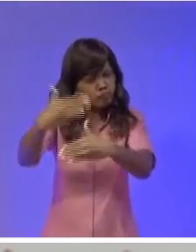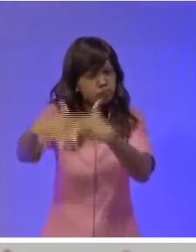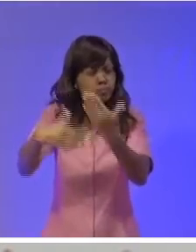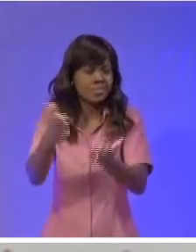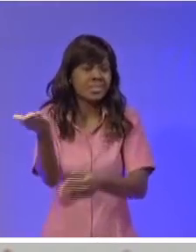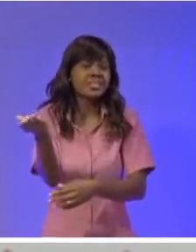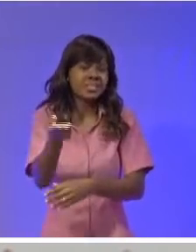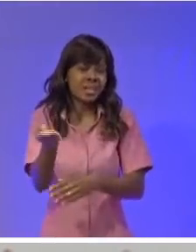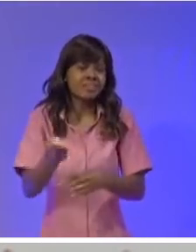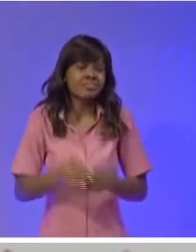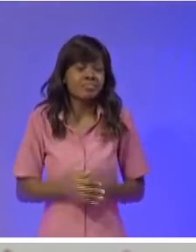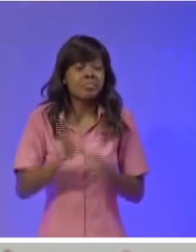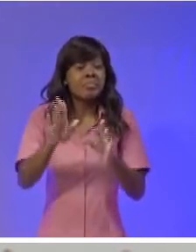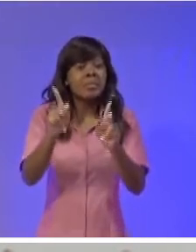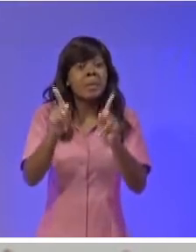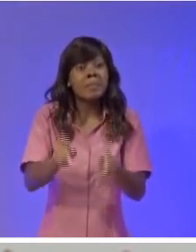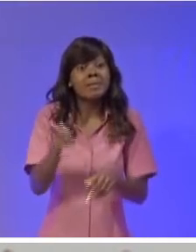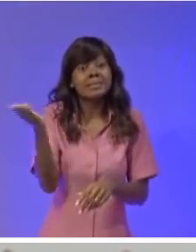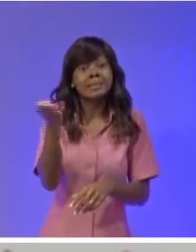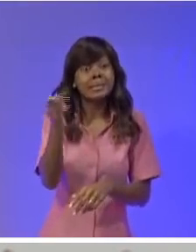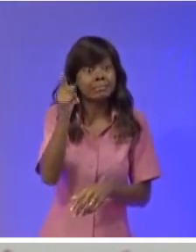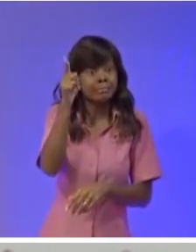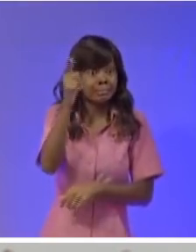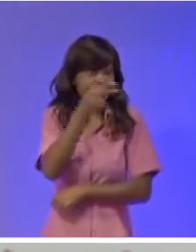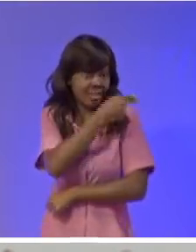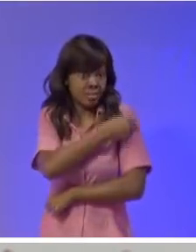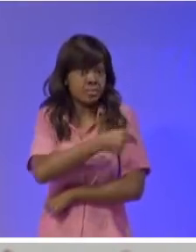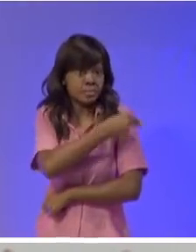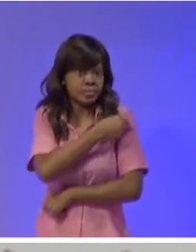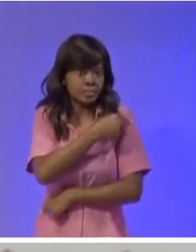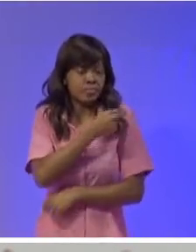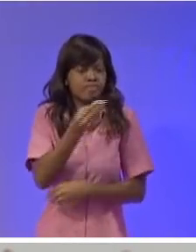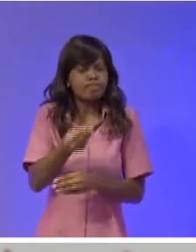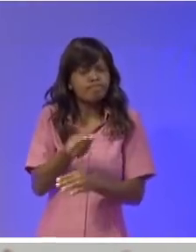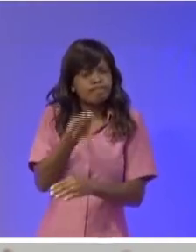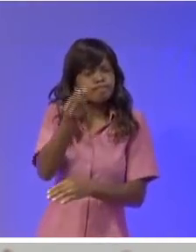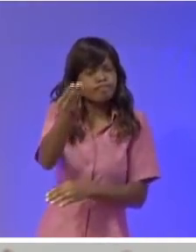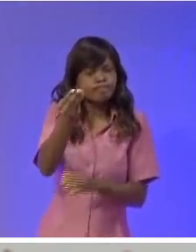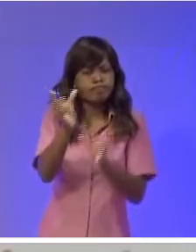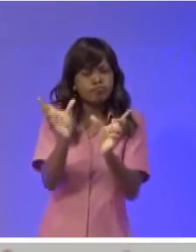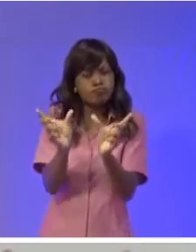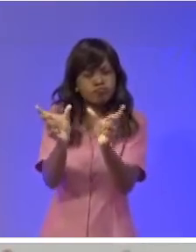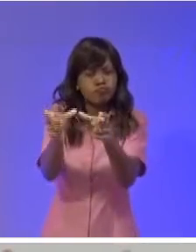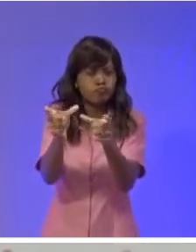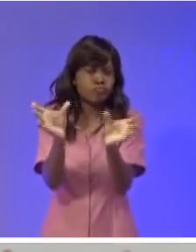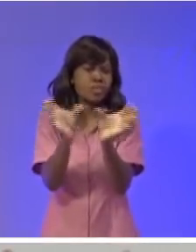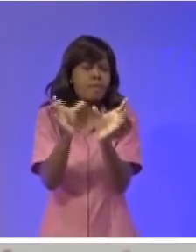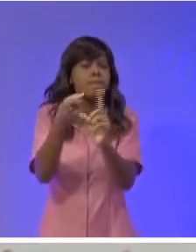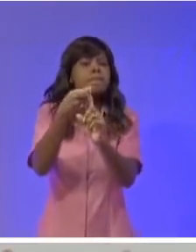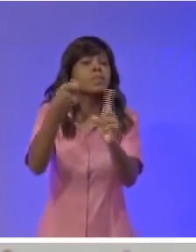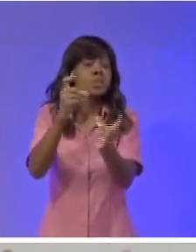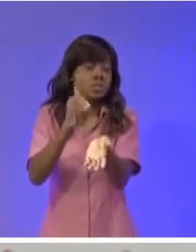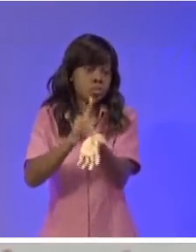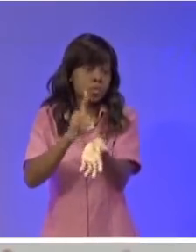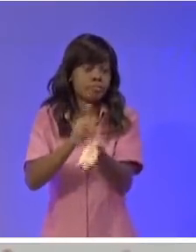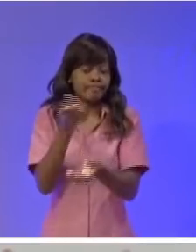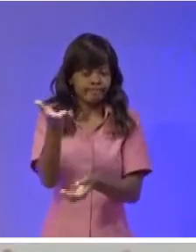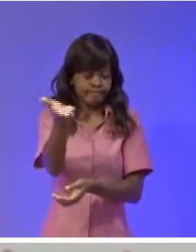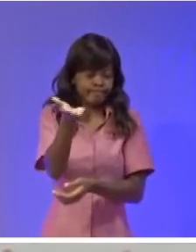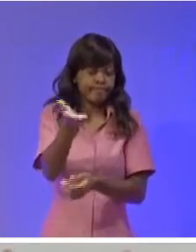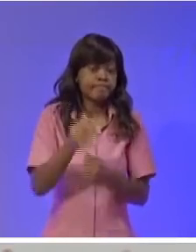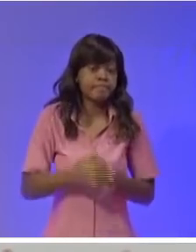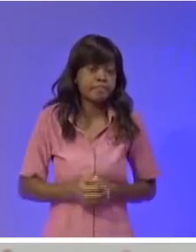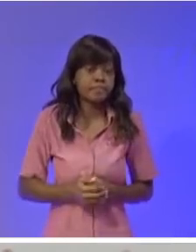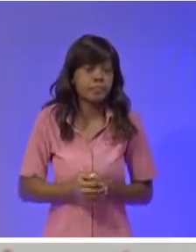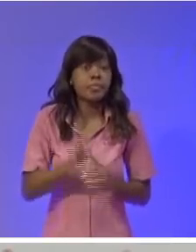died in hospital would be given a death certificate from the clinicians in the hospital on that side of it. Persons, for example, that would have